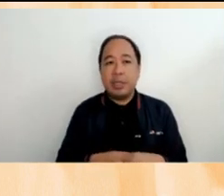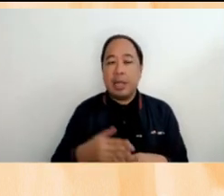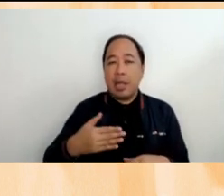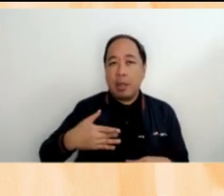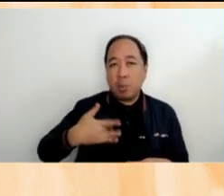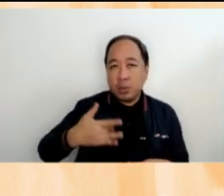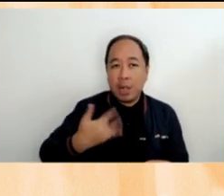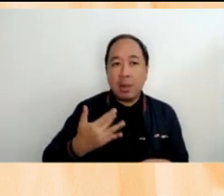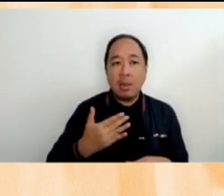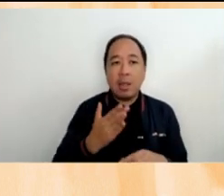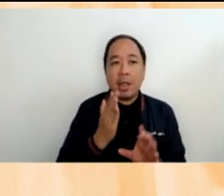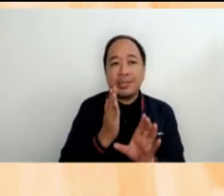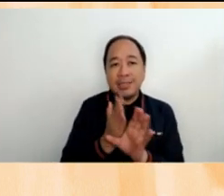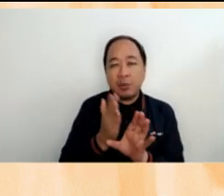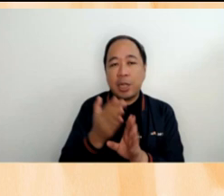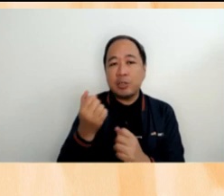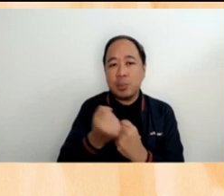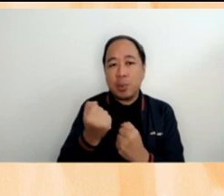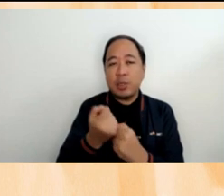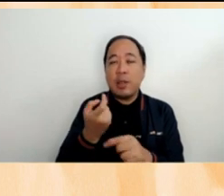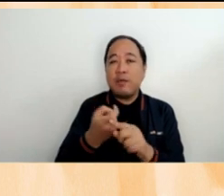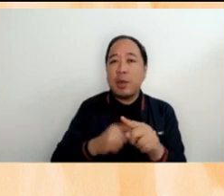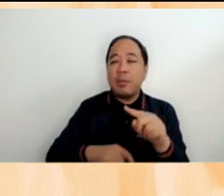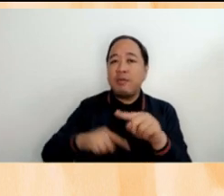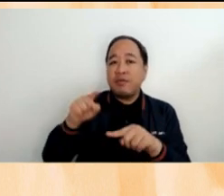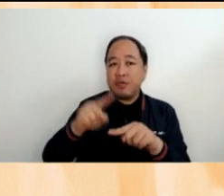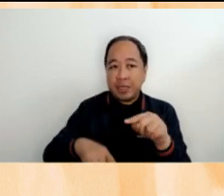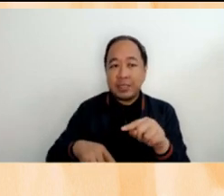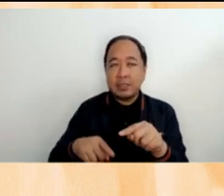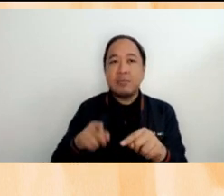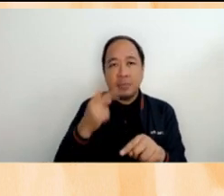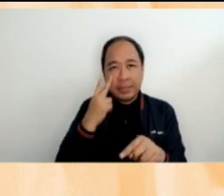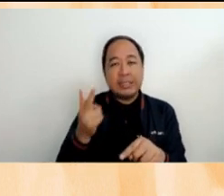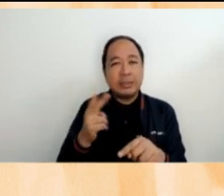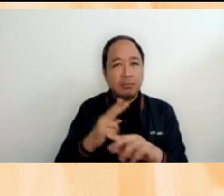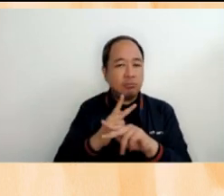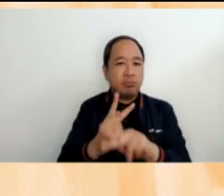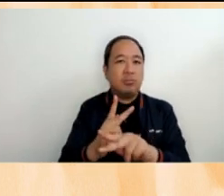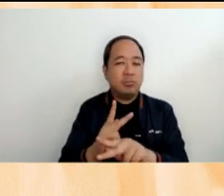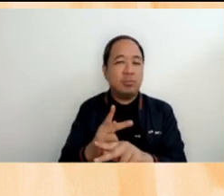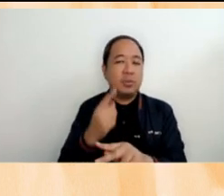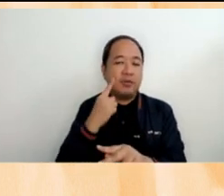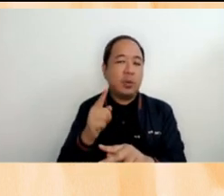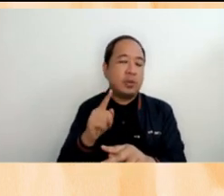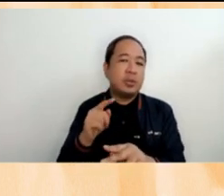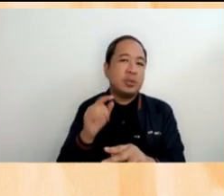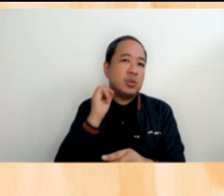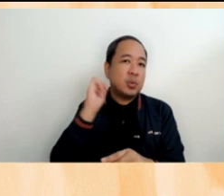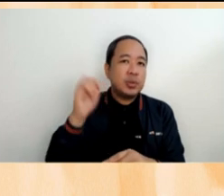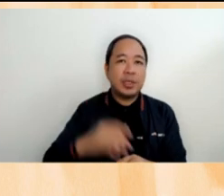is also a source of psychosocial support for young people. School connectedness,